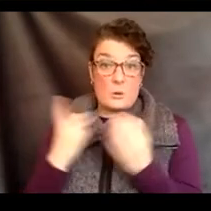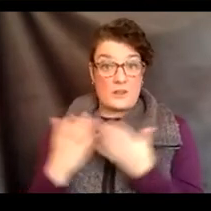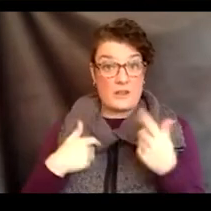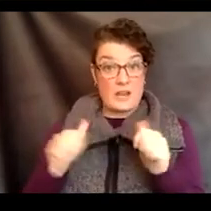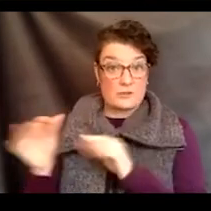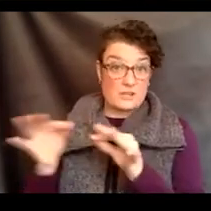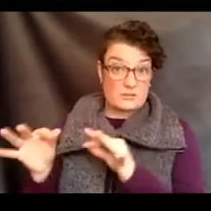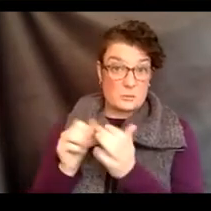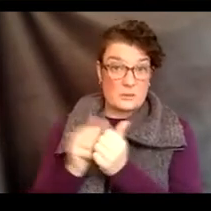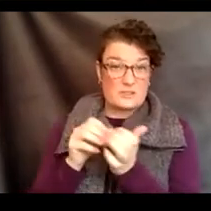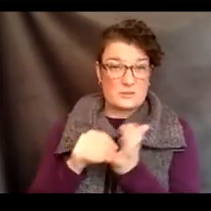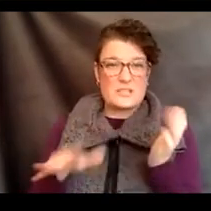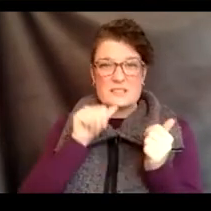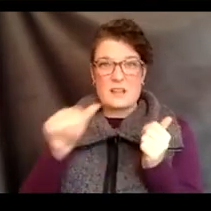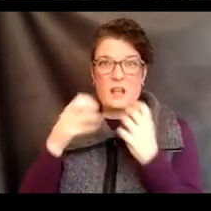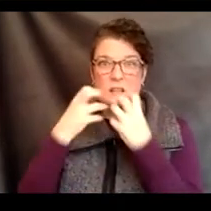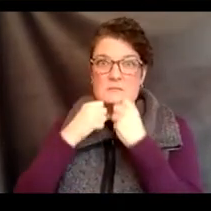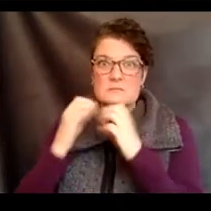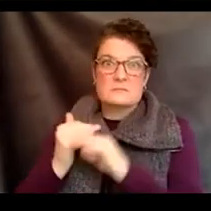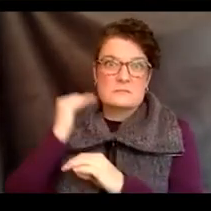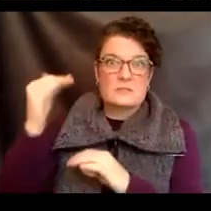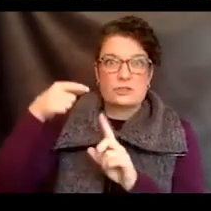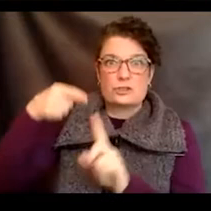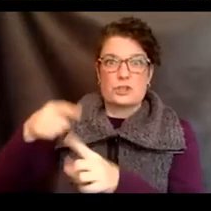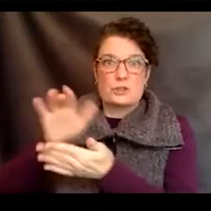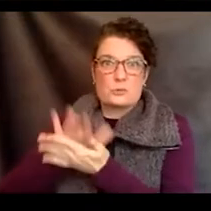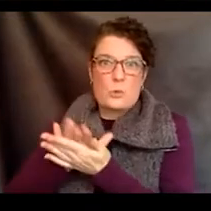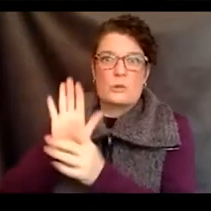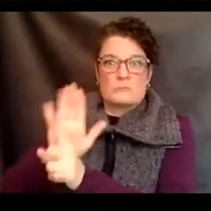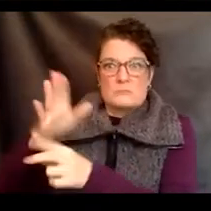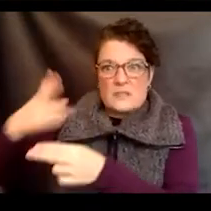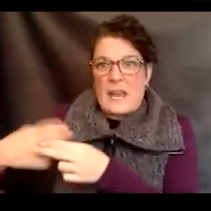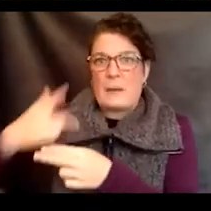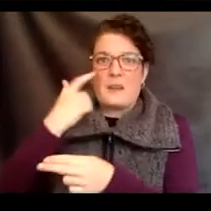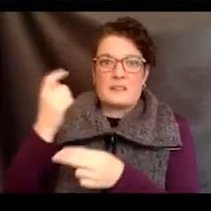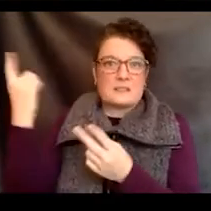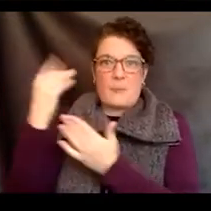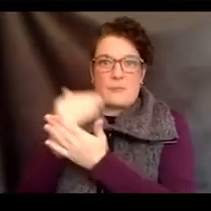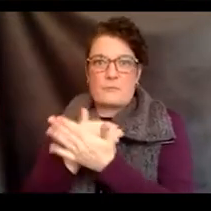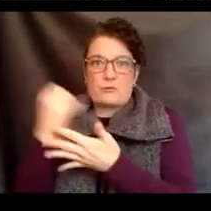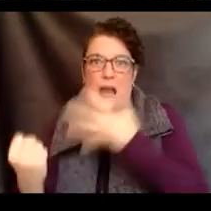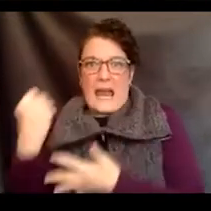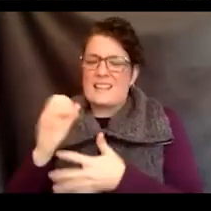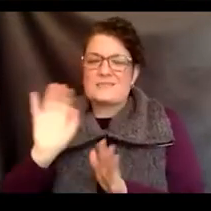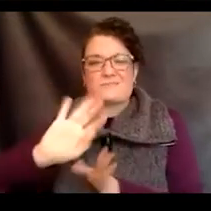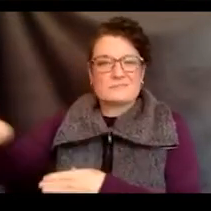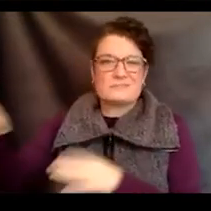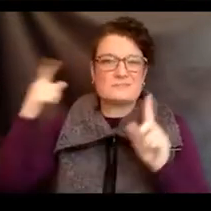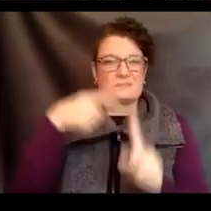not overvaluing a certain, you know, name because of some ranking, and really finding the right match for